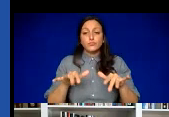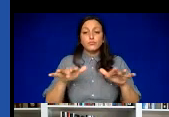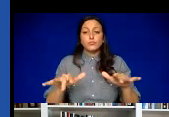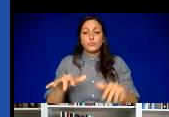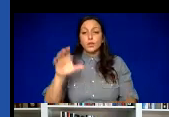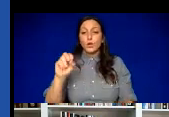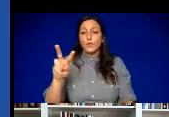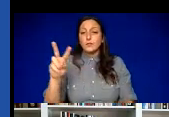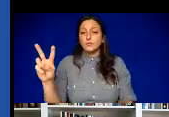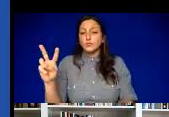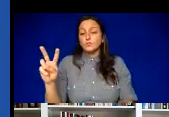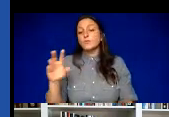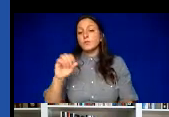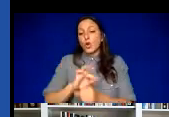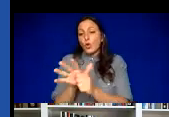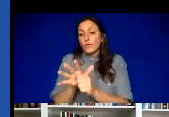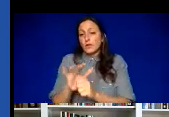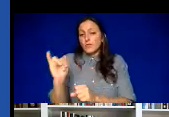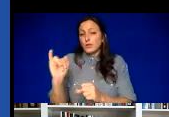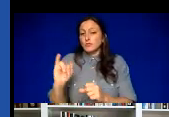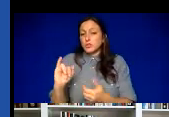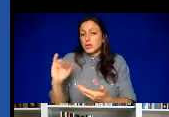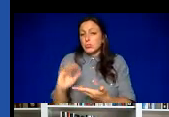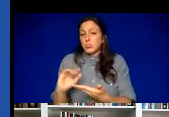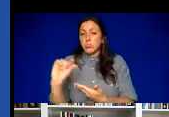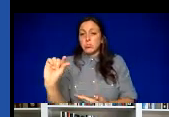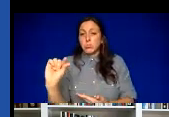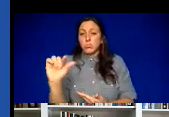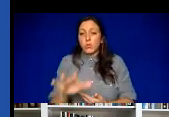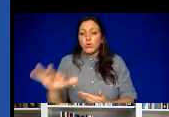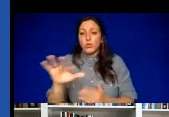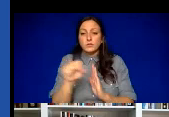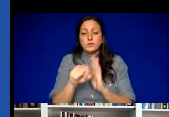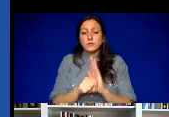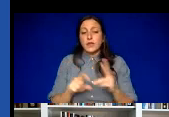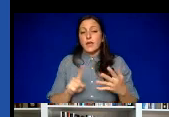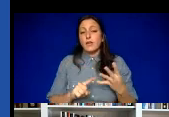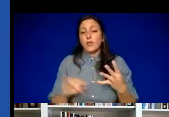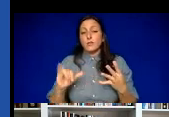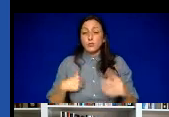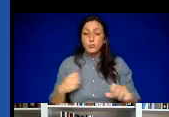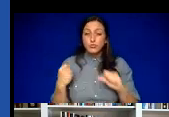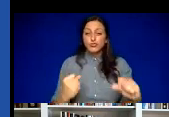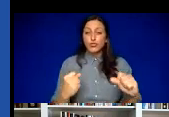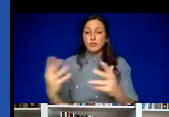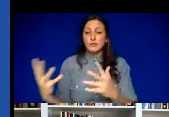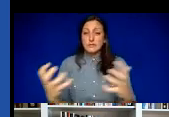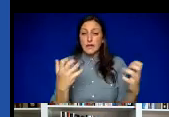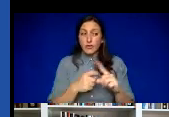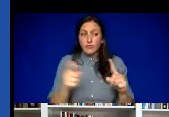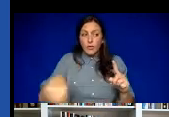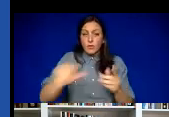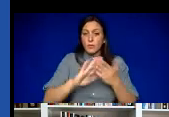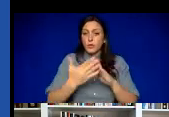SARS-CoV-2 infection in the state. And we had a strong desire by communities to